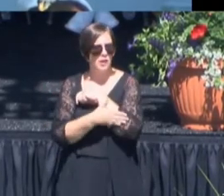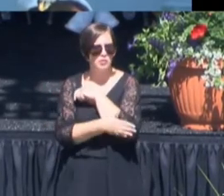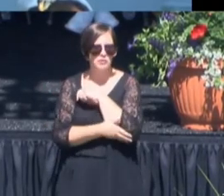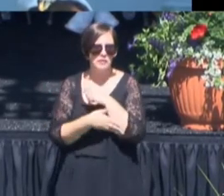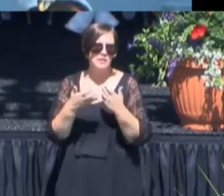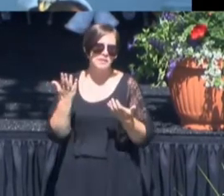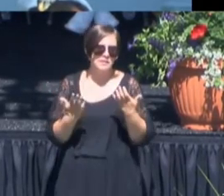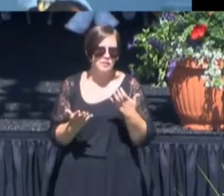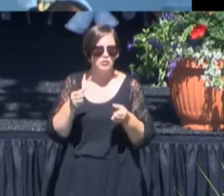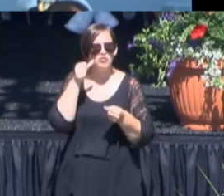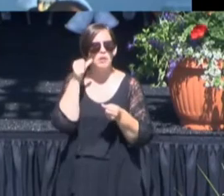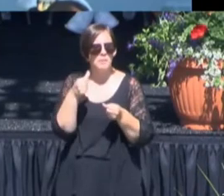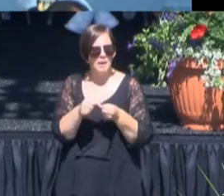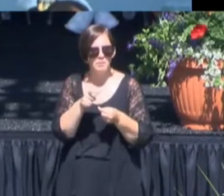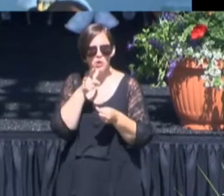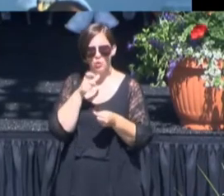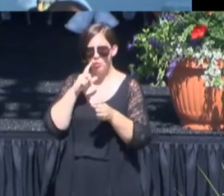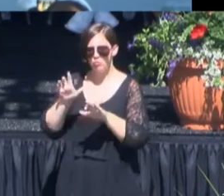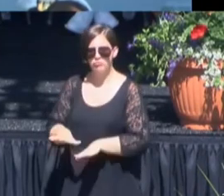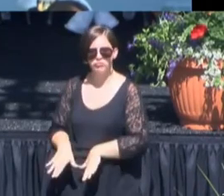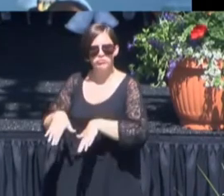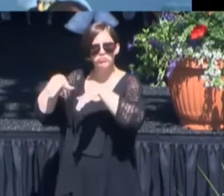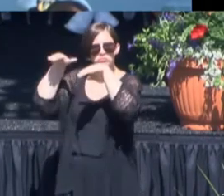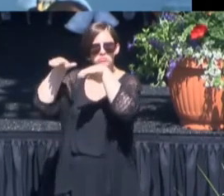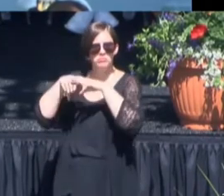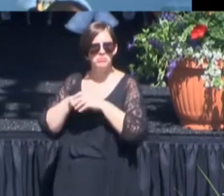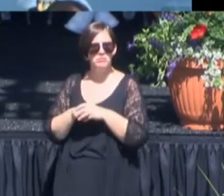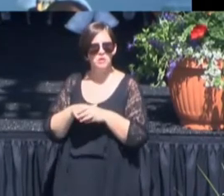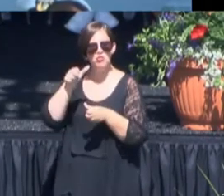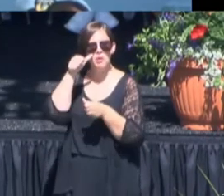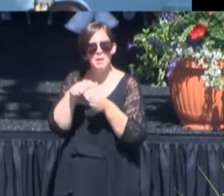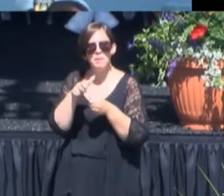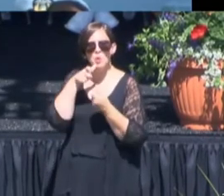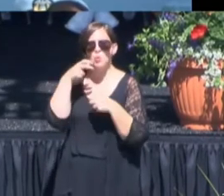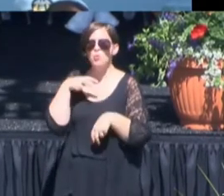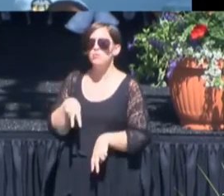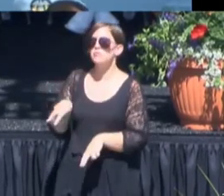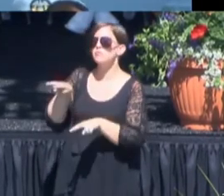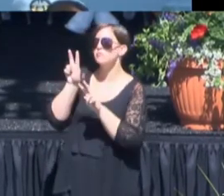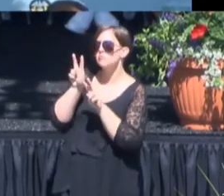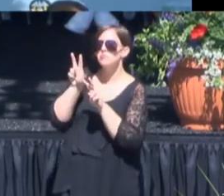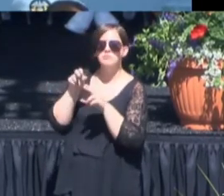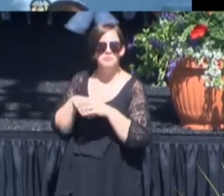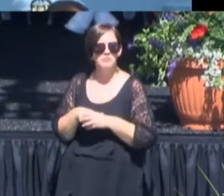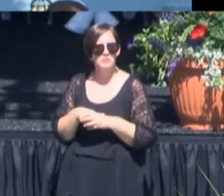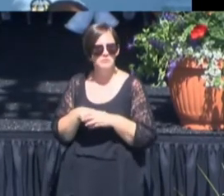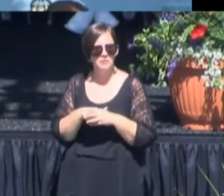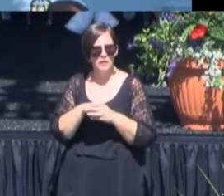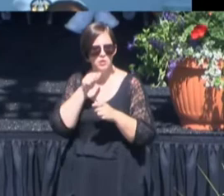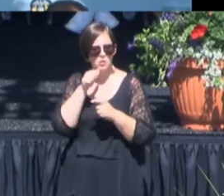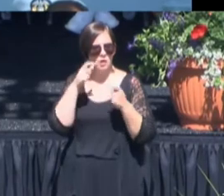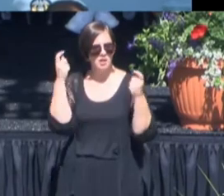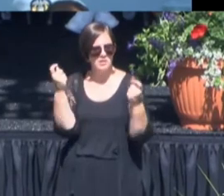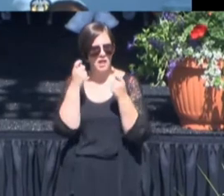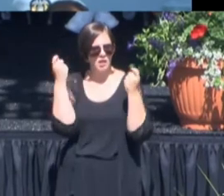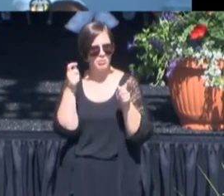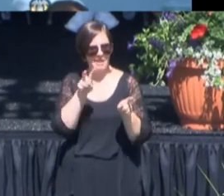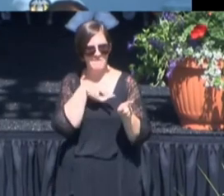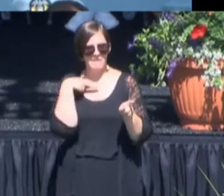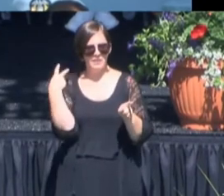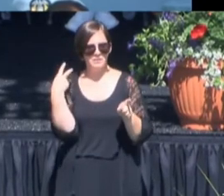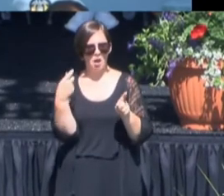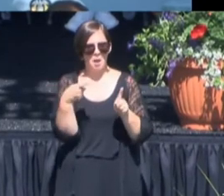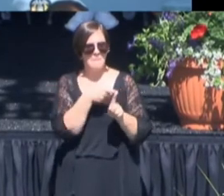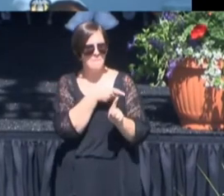anymore, remember who brought you up. Remember who you follow in the footsteps of. Do not celebrate victimhood.